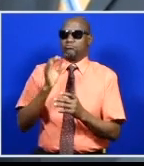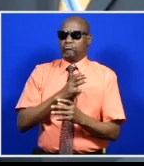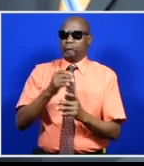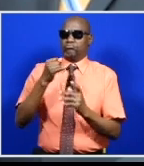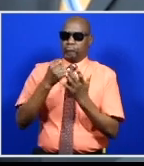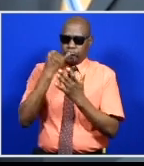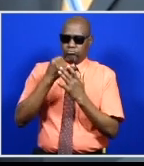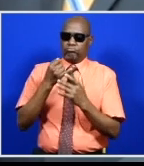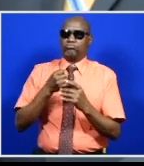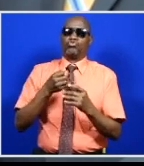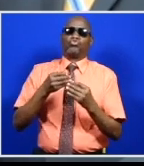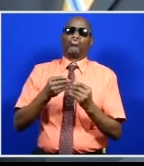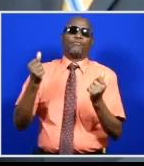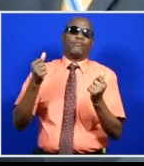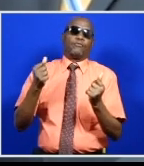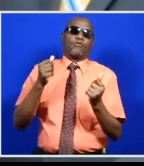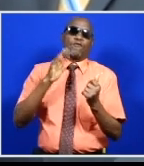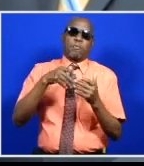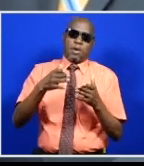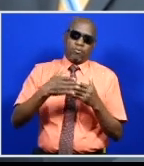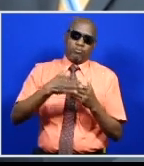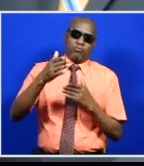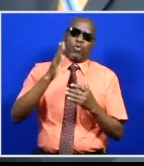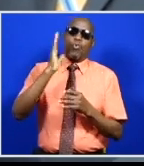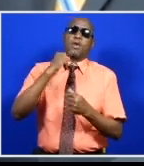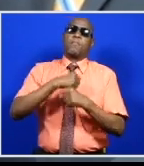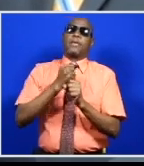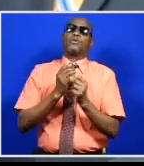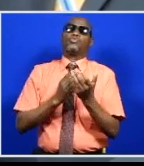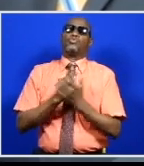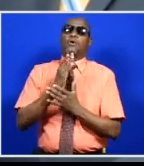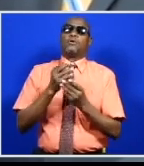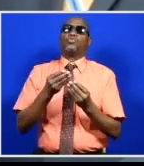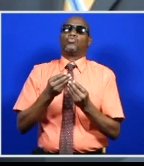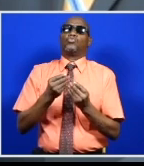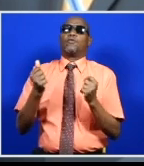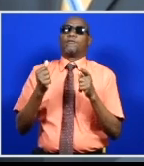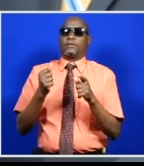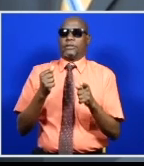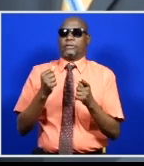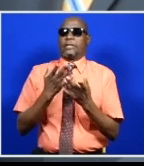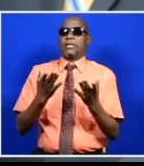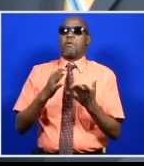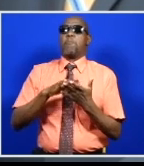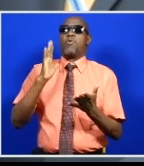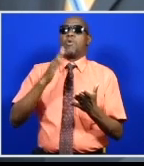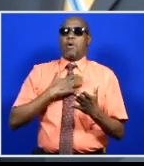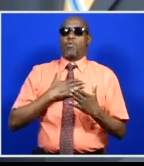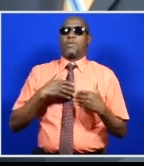addressed us, we are going to make sure that we deal with this thing, particularly our young men who have been